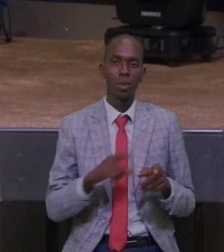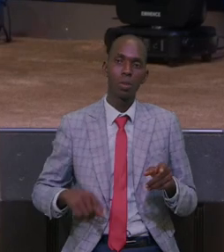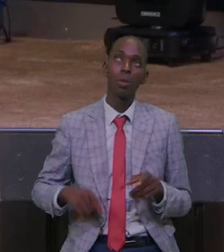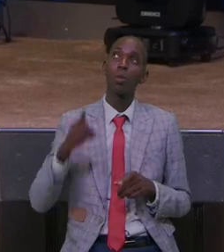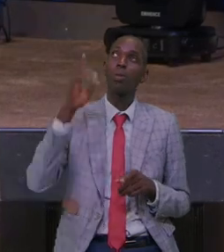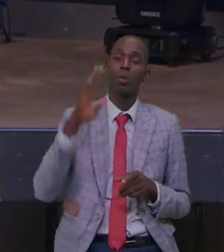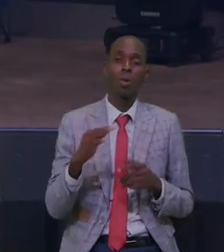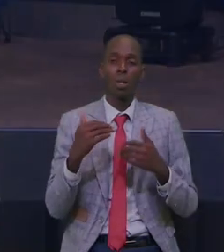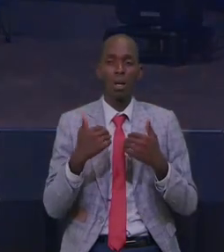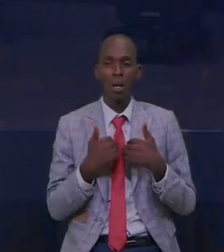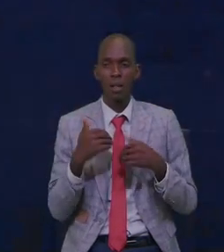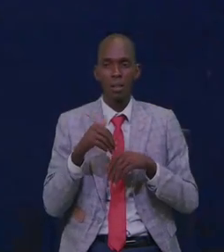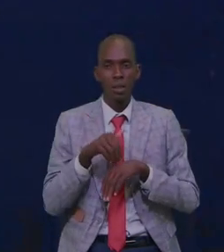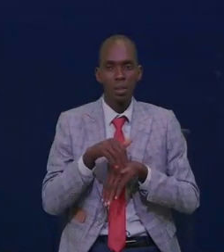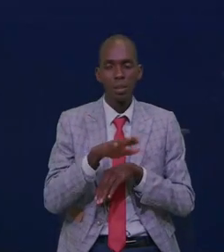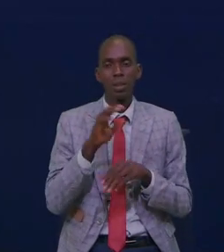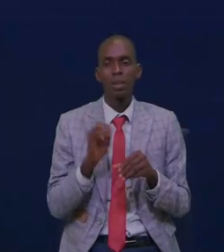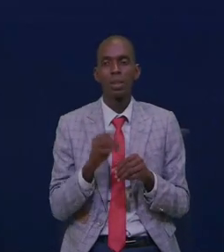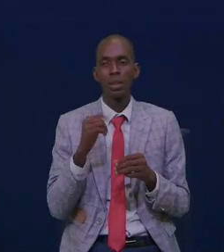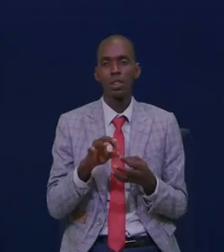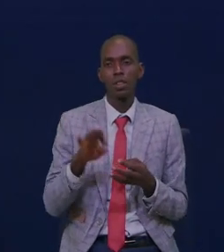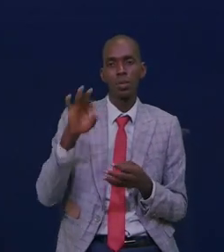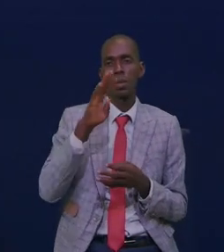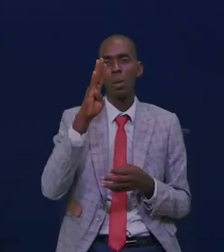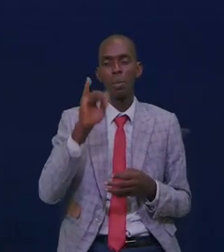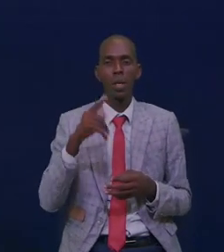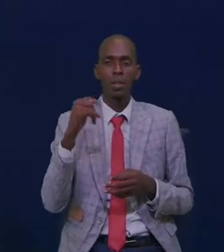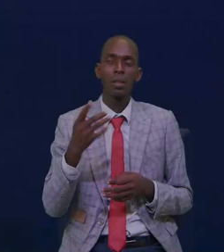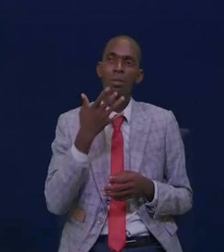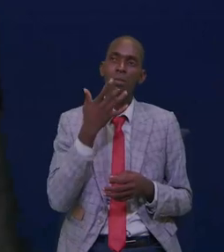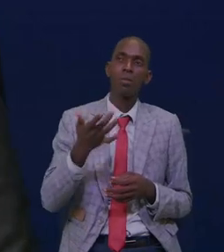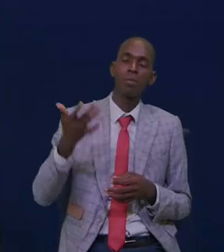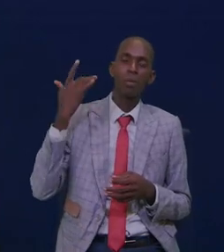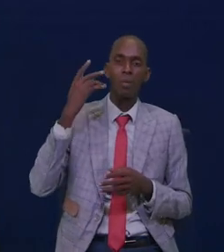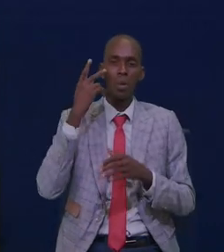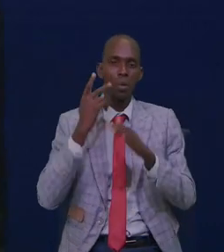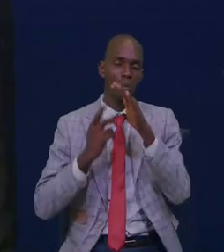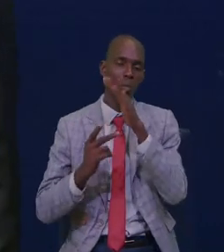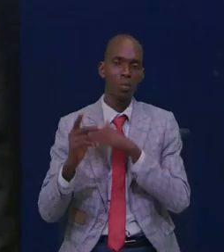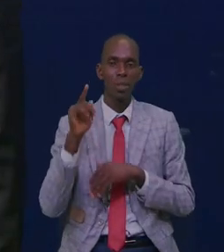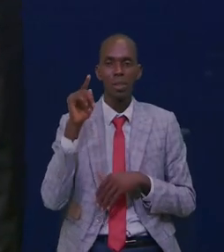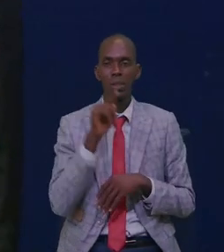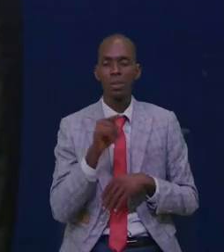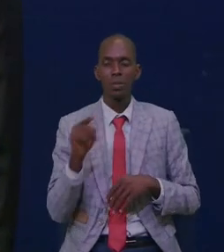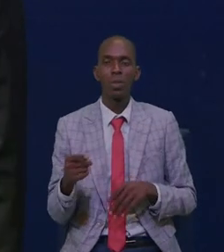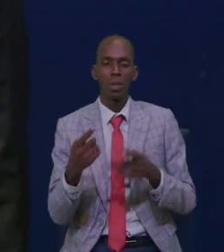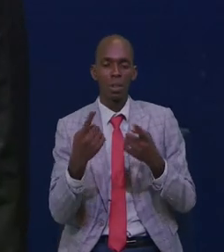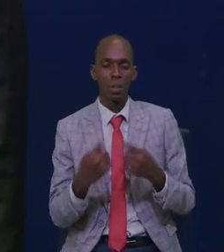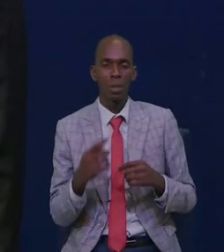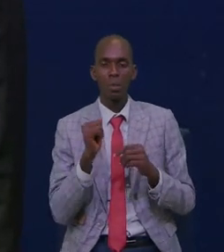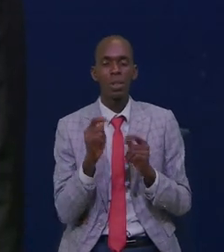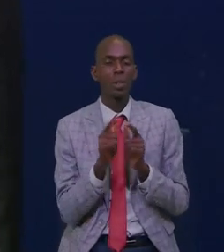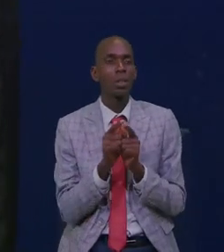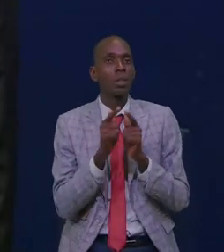sent in his spirit by the former prophets. Therefore came a great